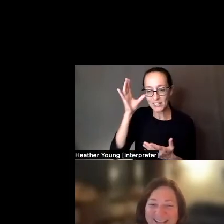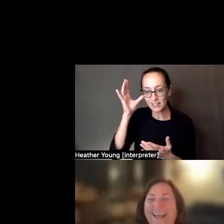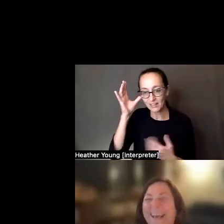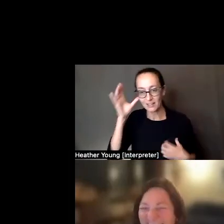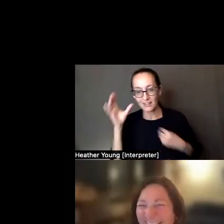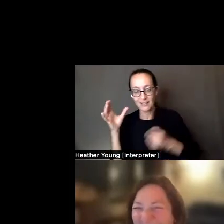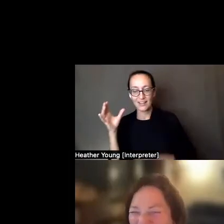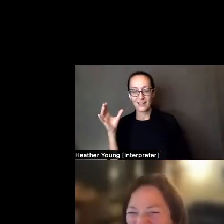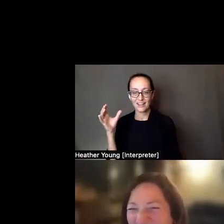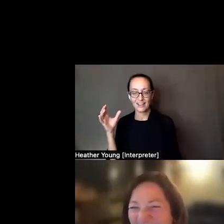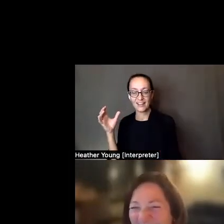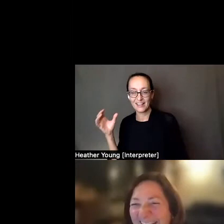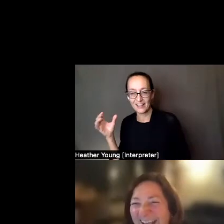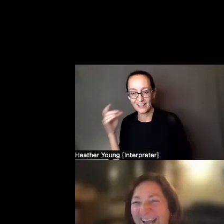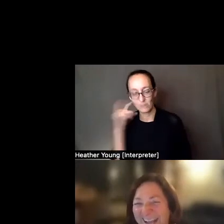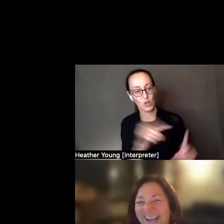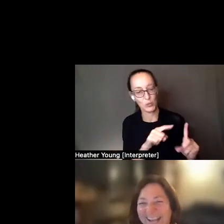I was like, well, maybe.